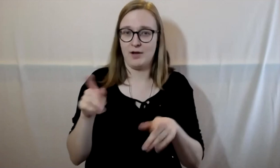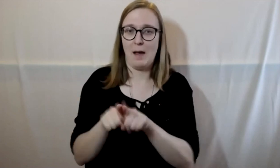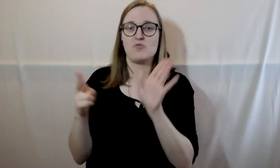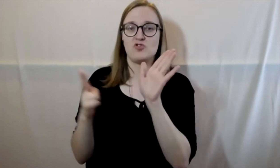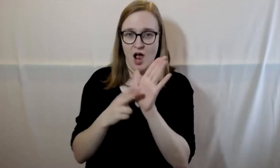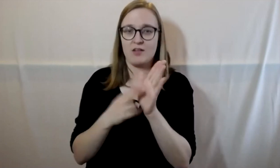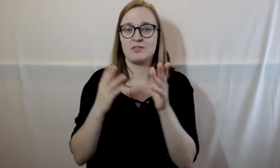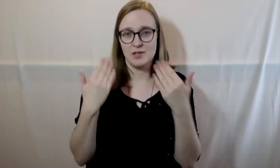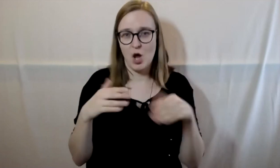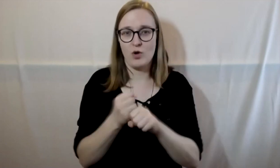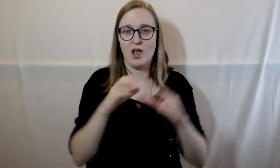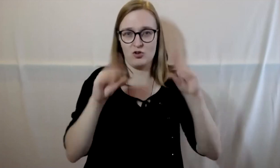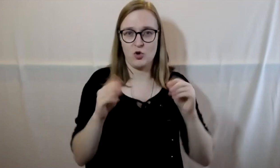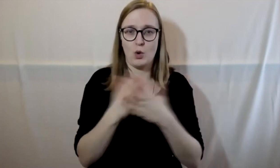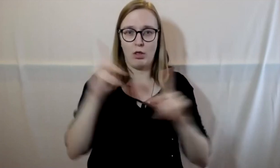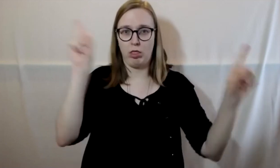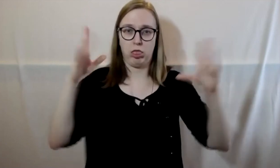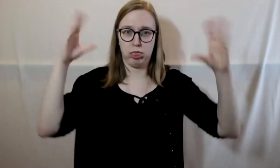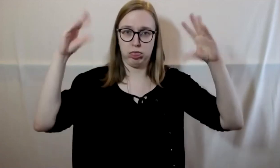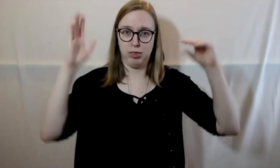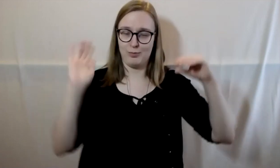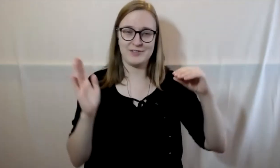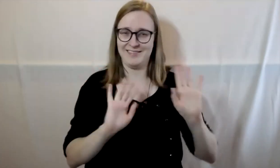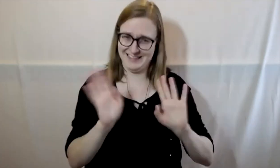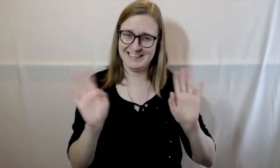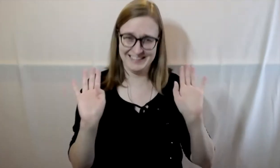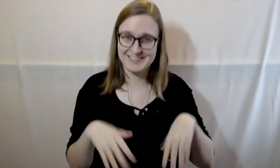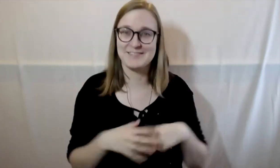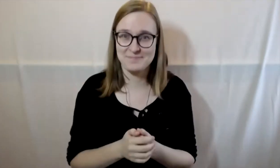The lightning starts coming. All the best, everyone.